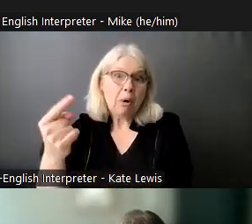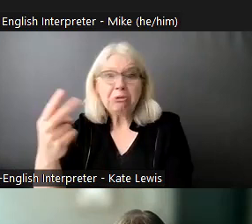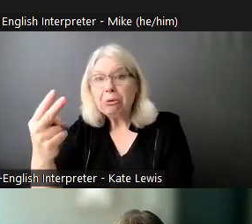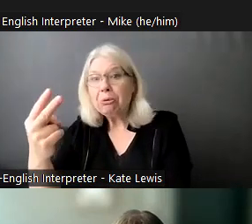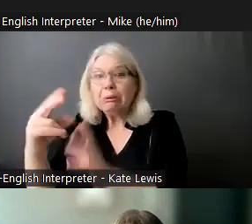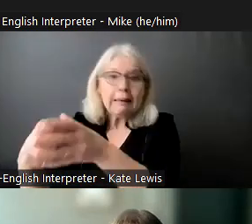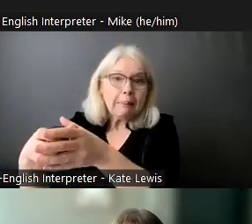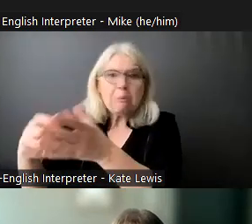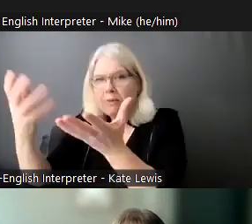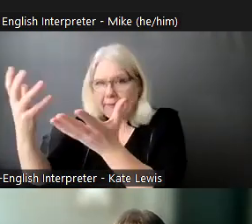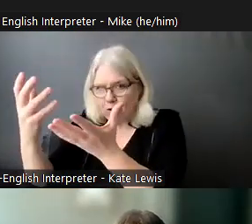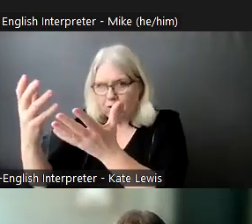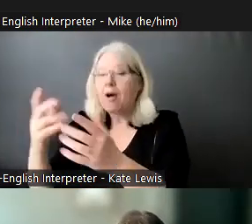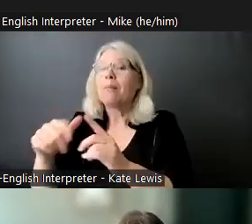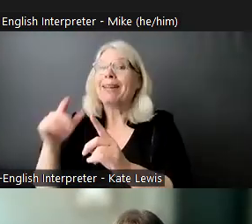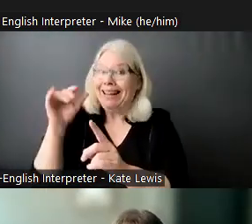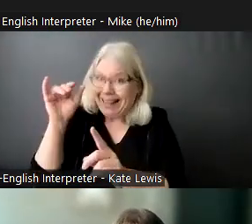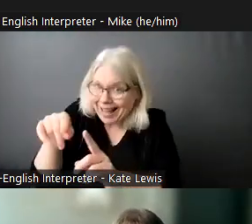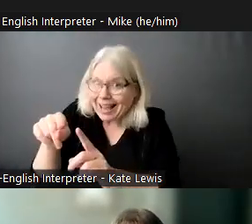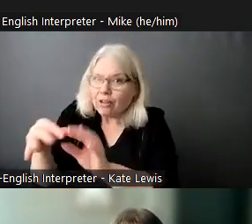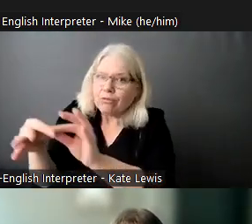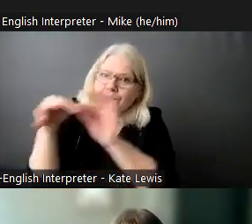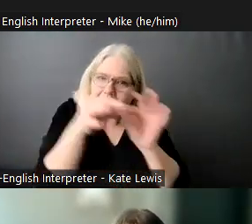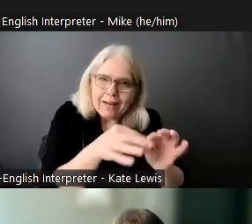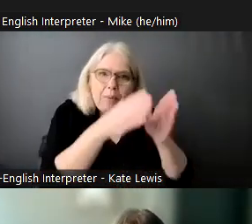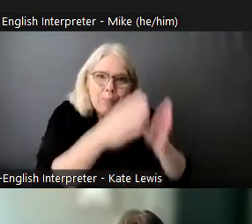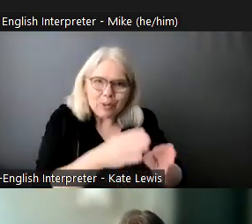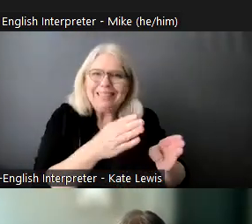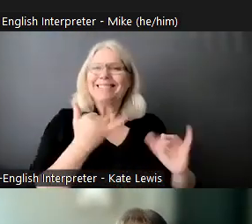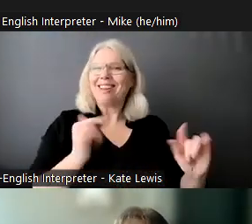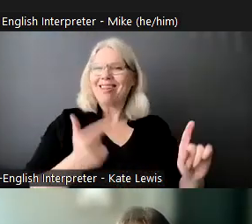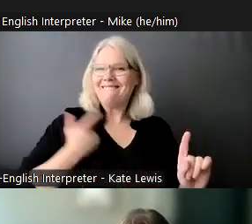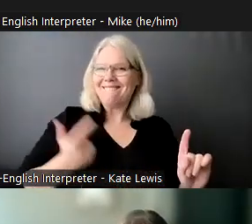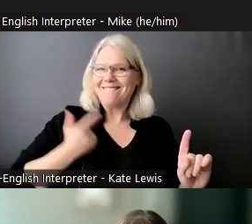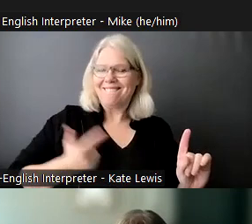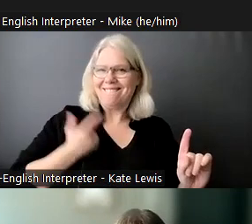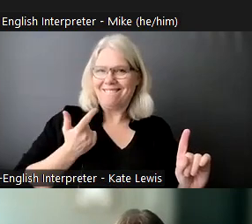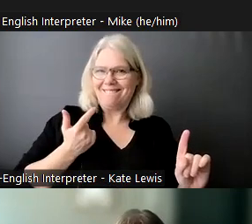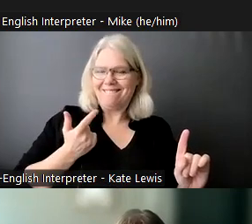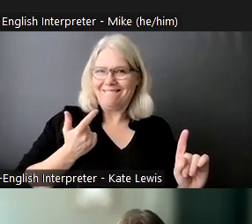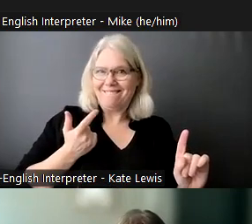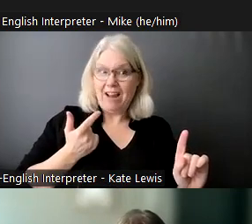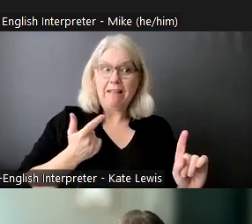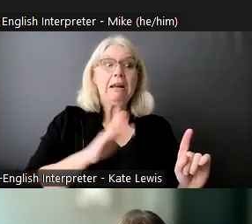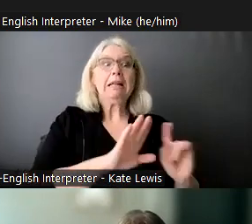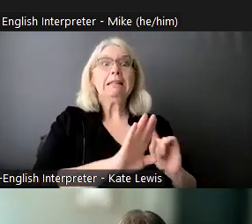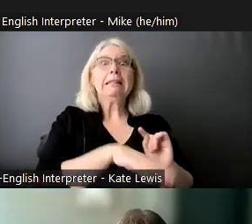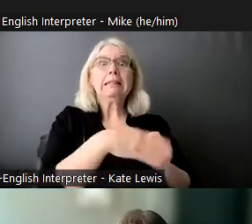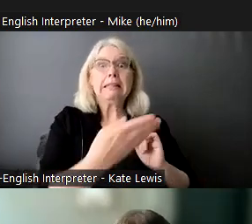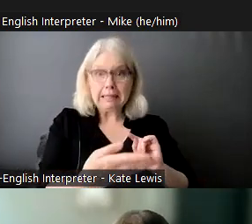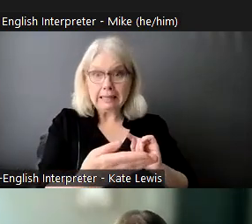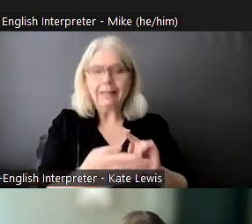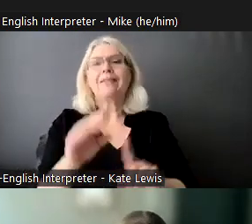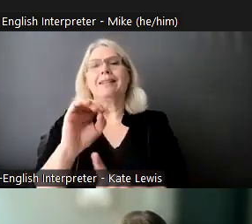working together, but an attorney can only work while a person's alive. An executor only works when somebody's deceased.